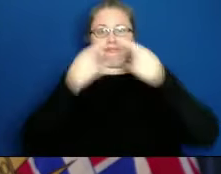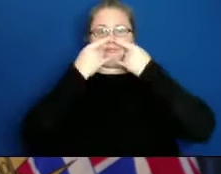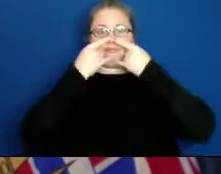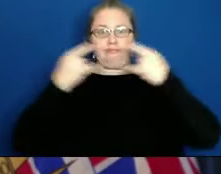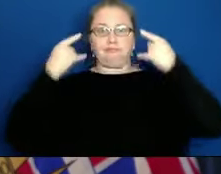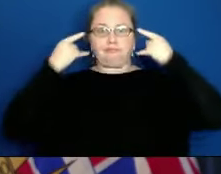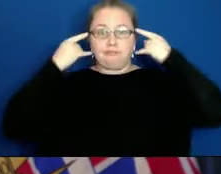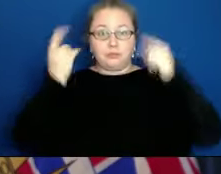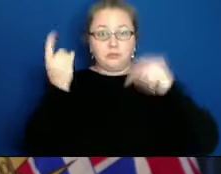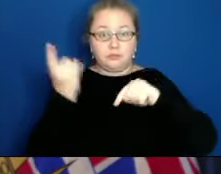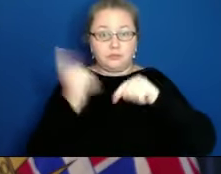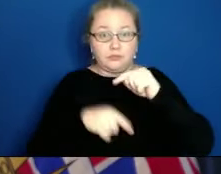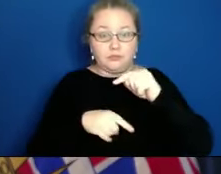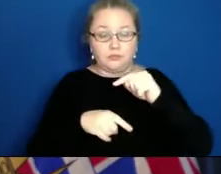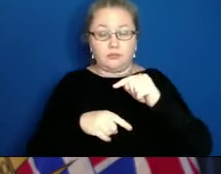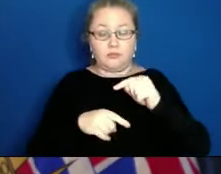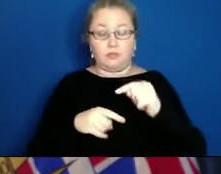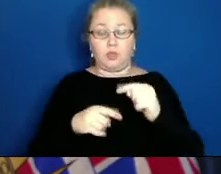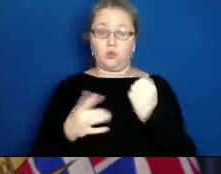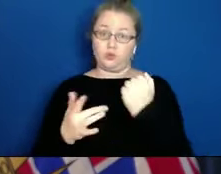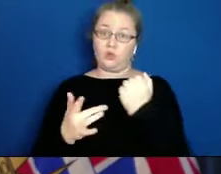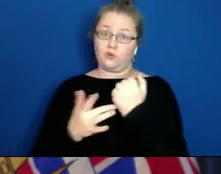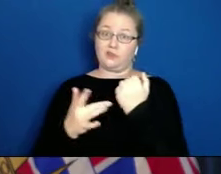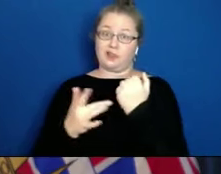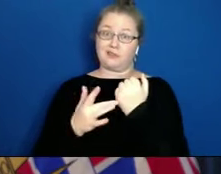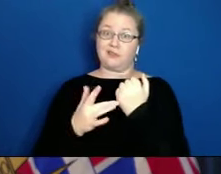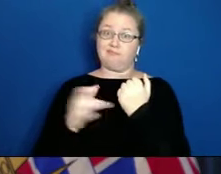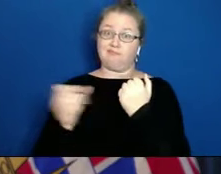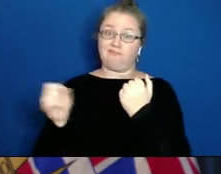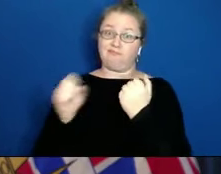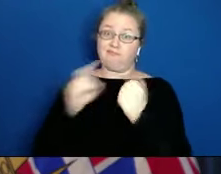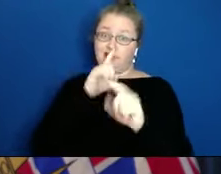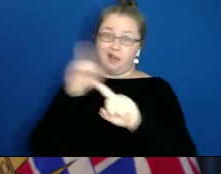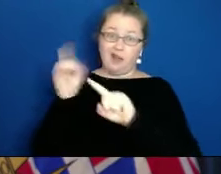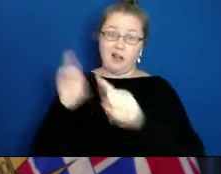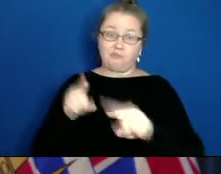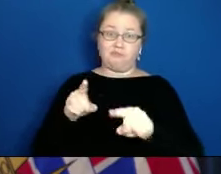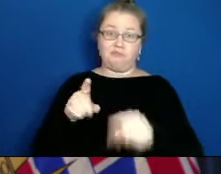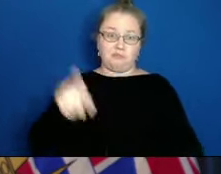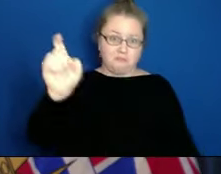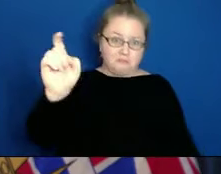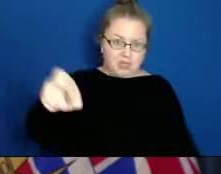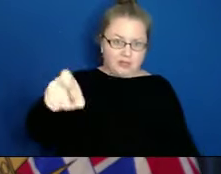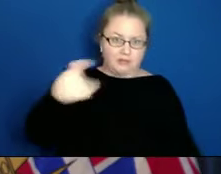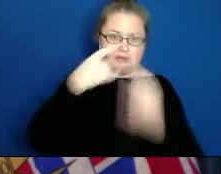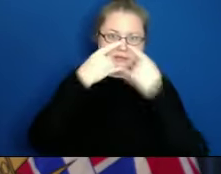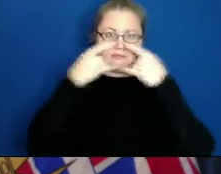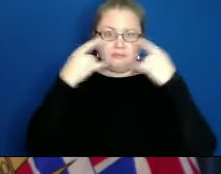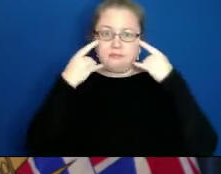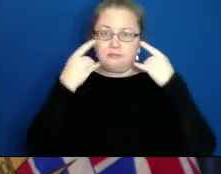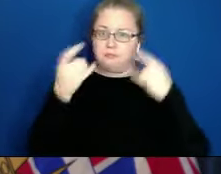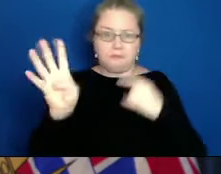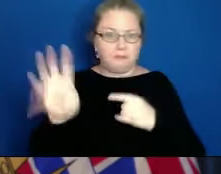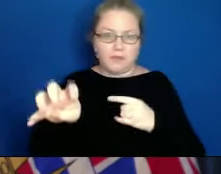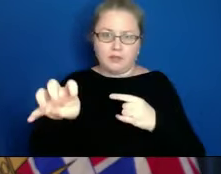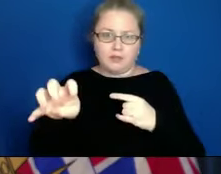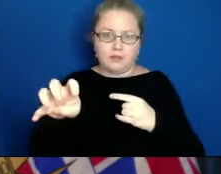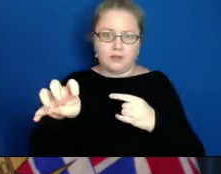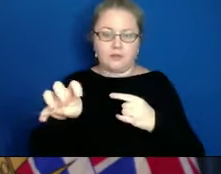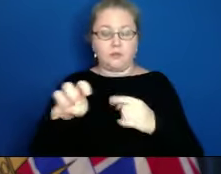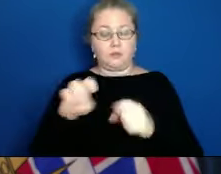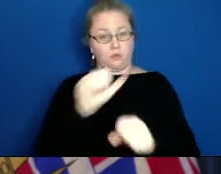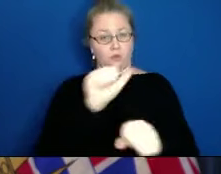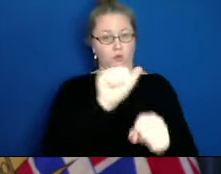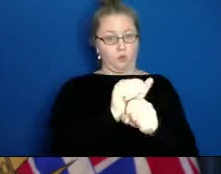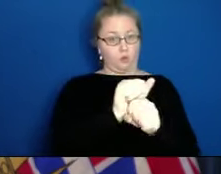mean mandatory wearing of masks in all indoor public and retail spaces, not only as a